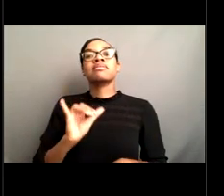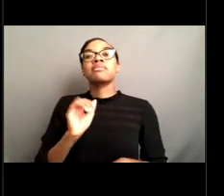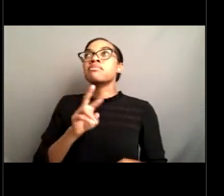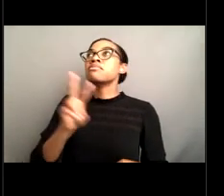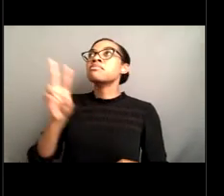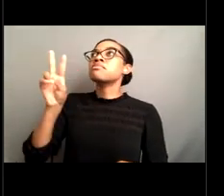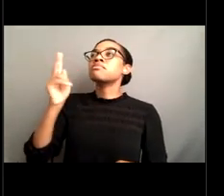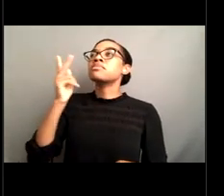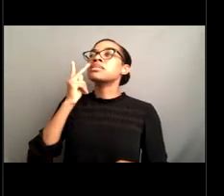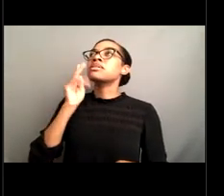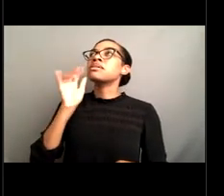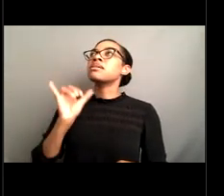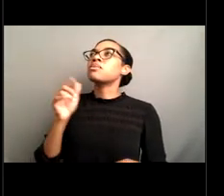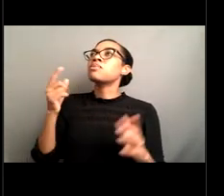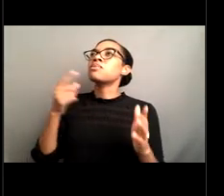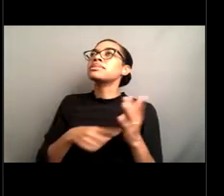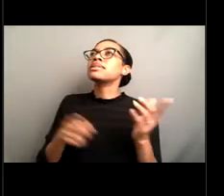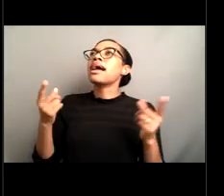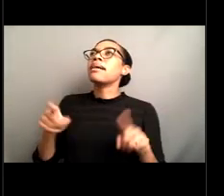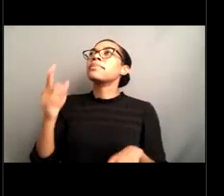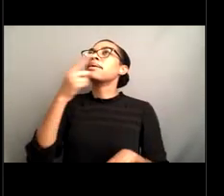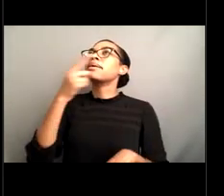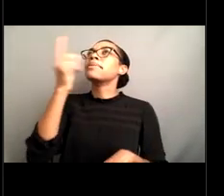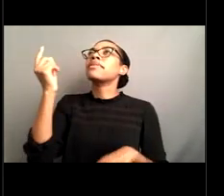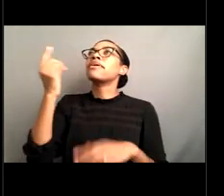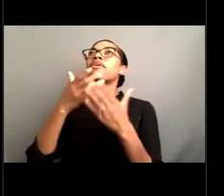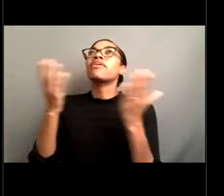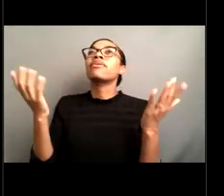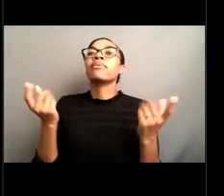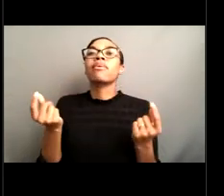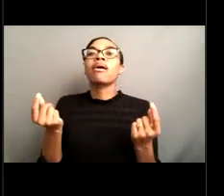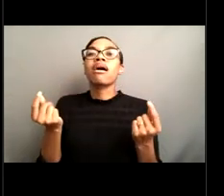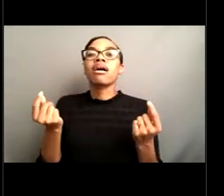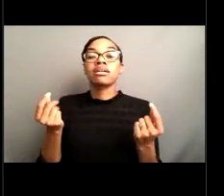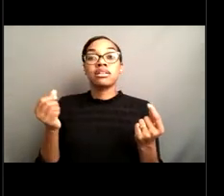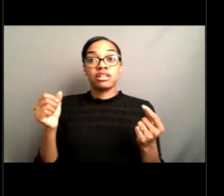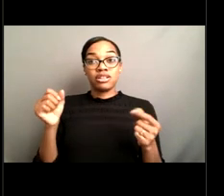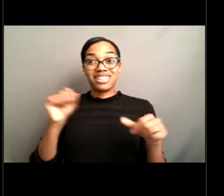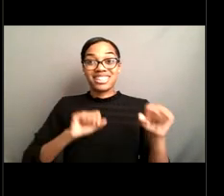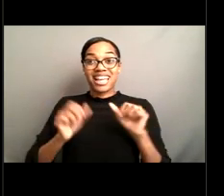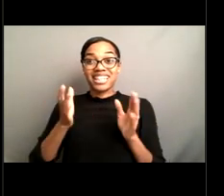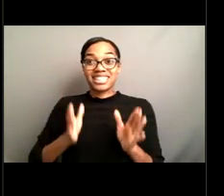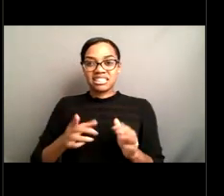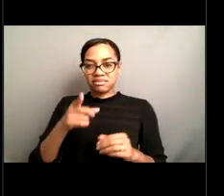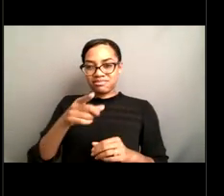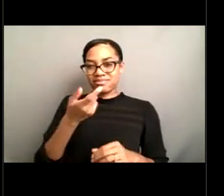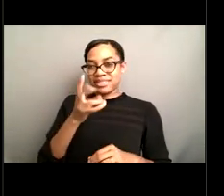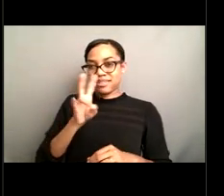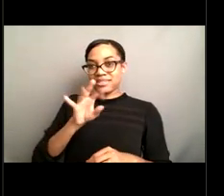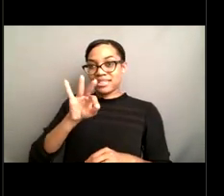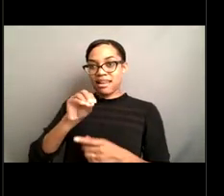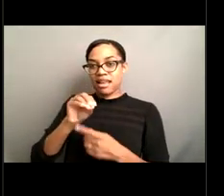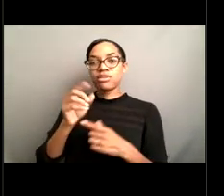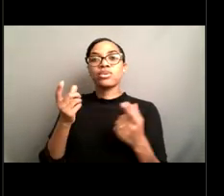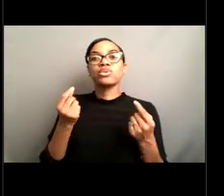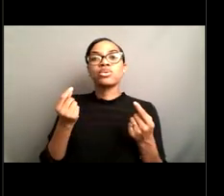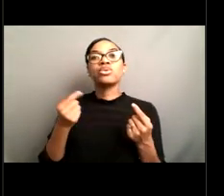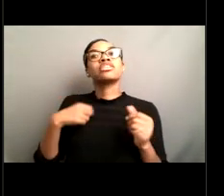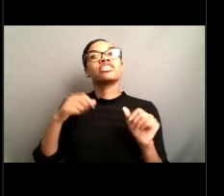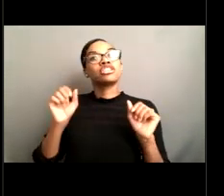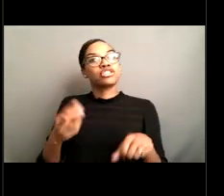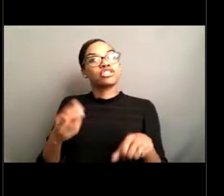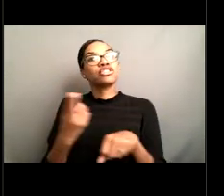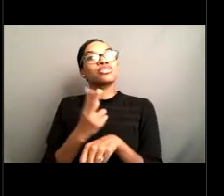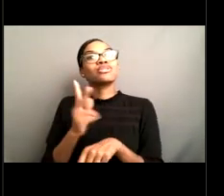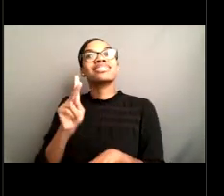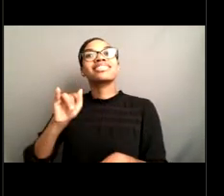was going on over our heads. And the first thing they had that they could use were kites. And so they would tie thermometers and things